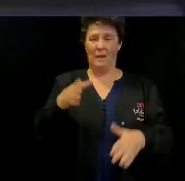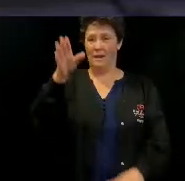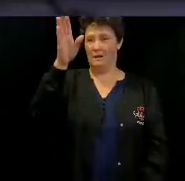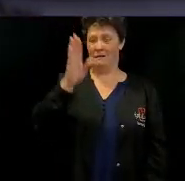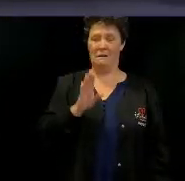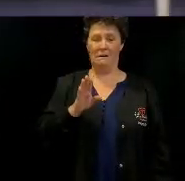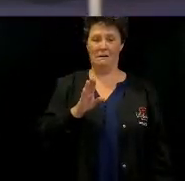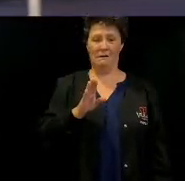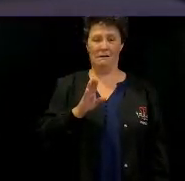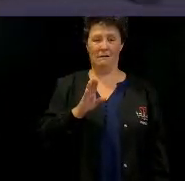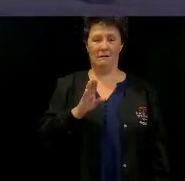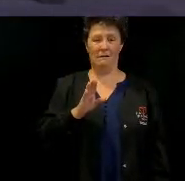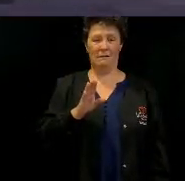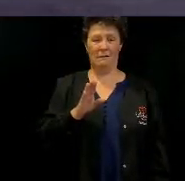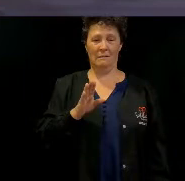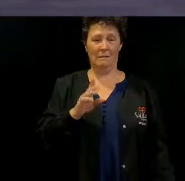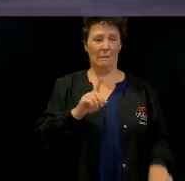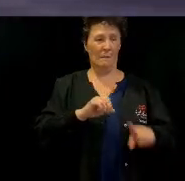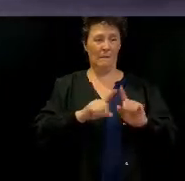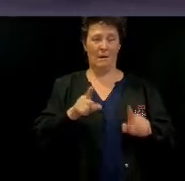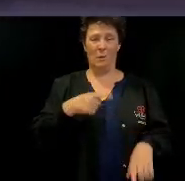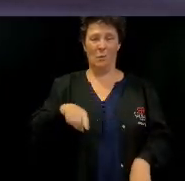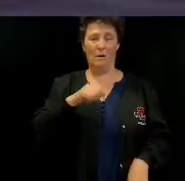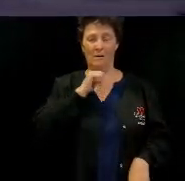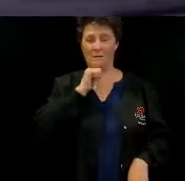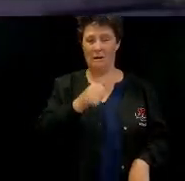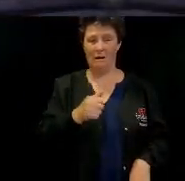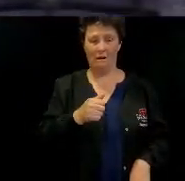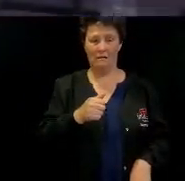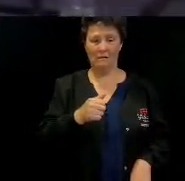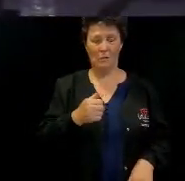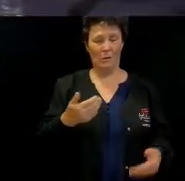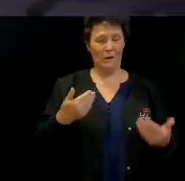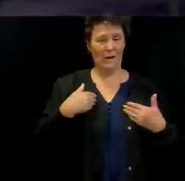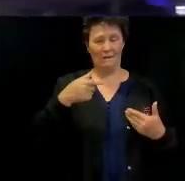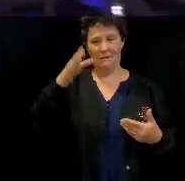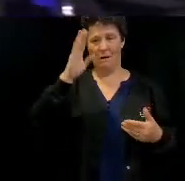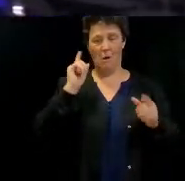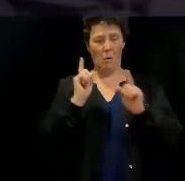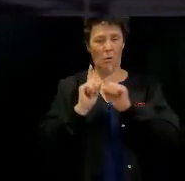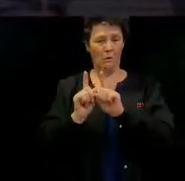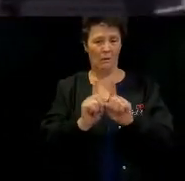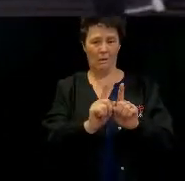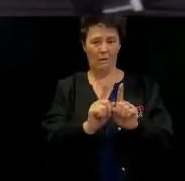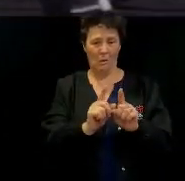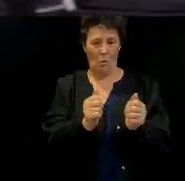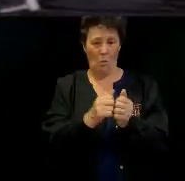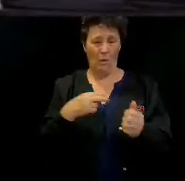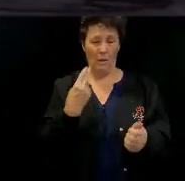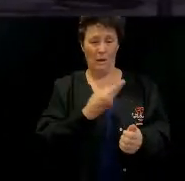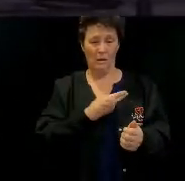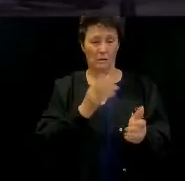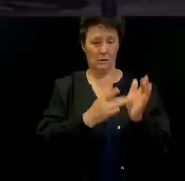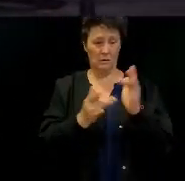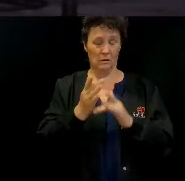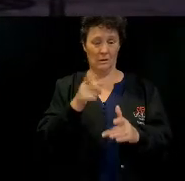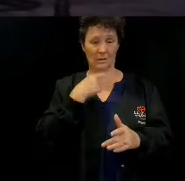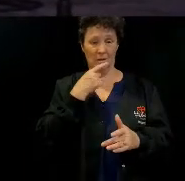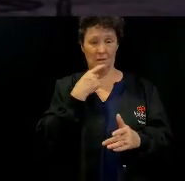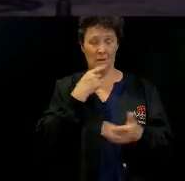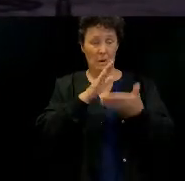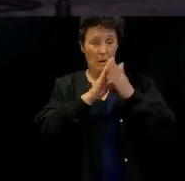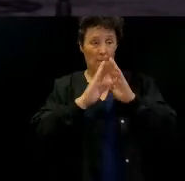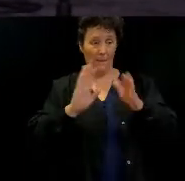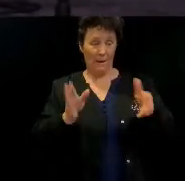not. You got God on your side. Amen. Therefore, when Jesus said, "Peace I give